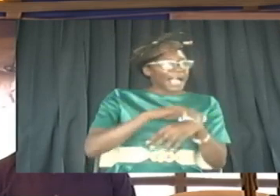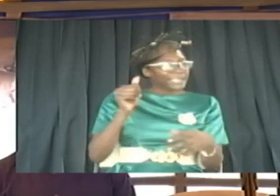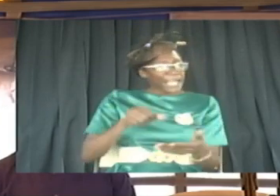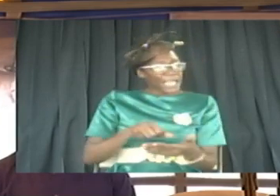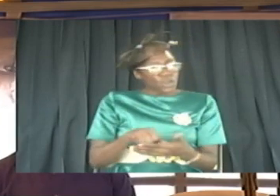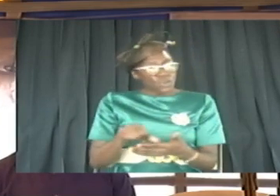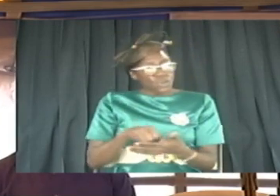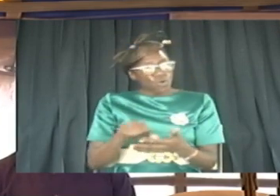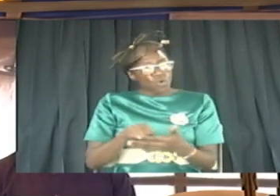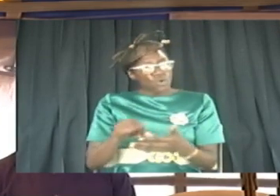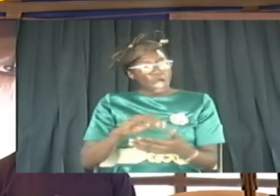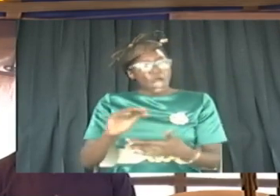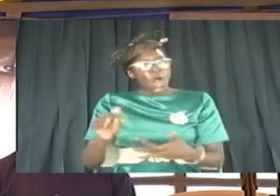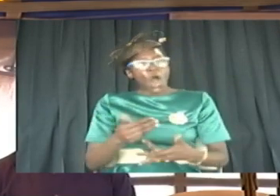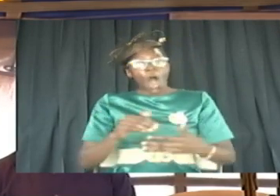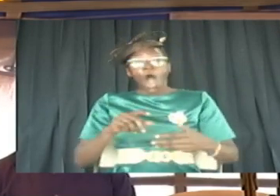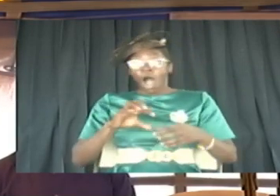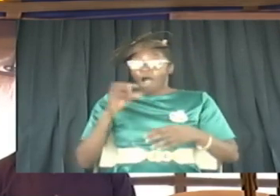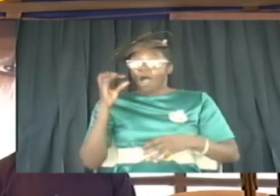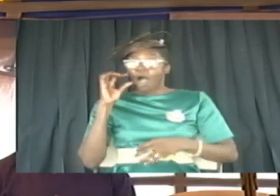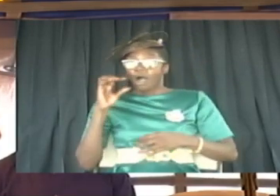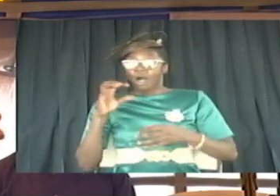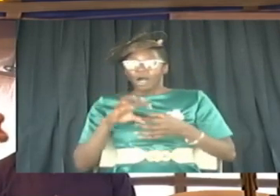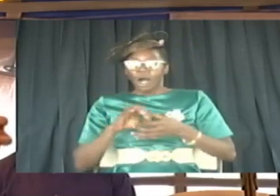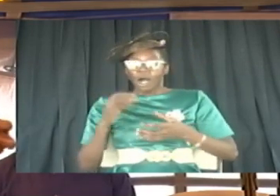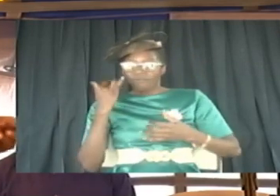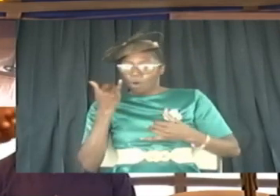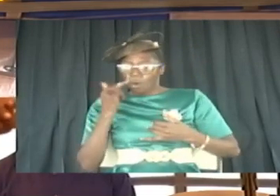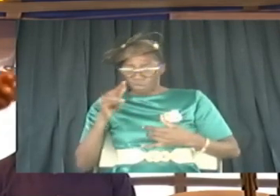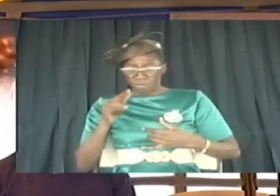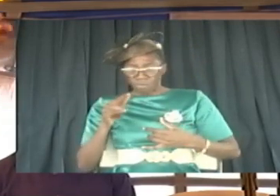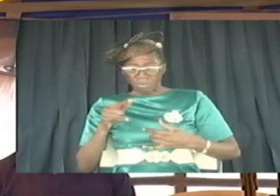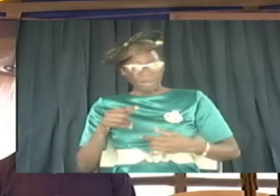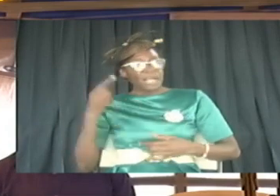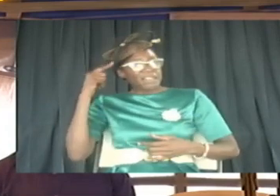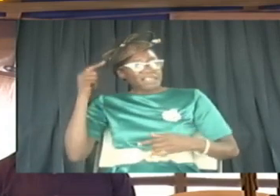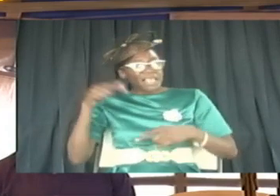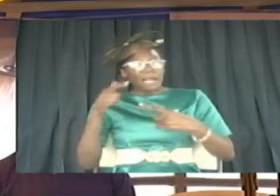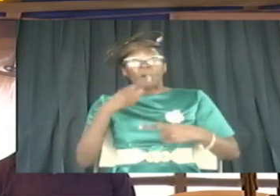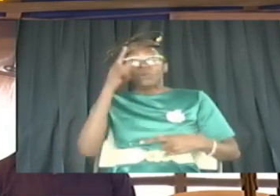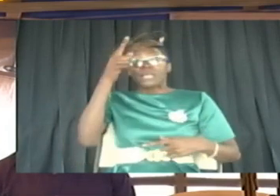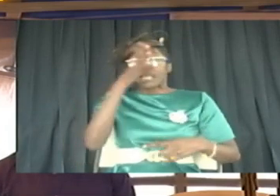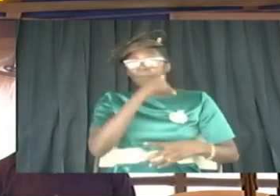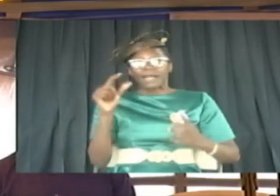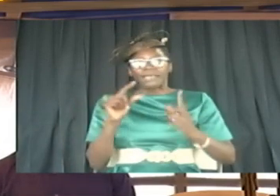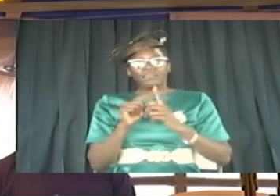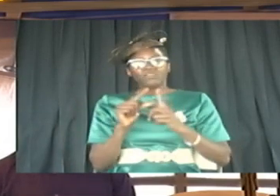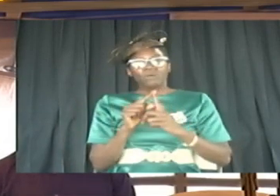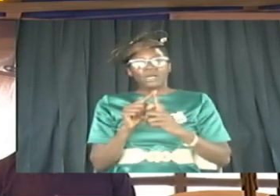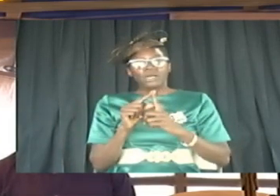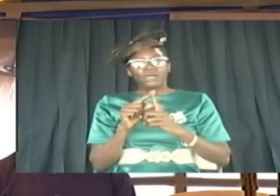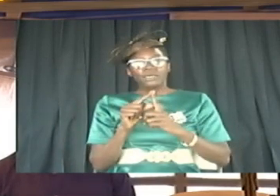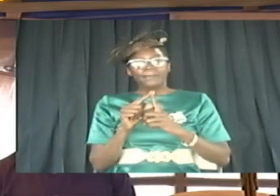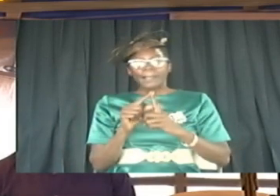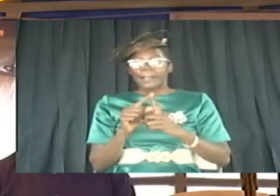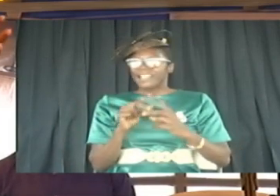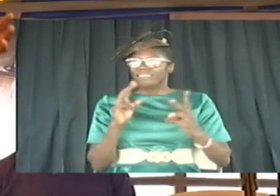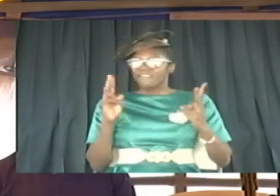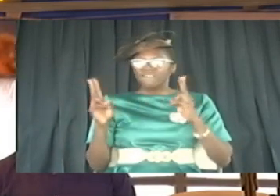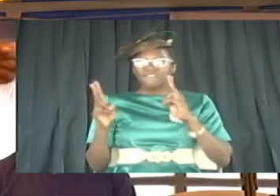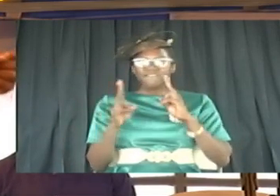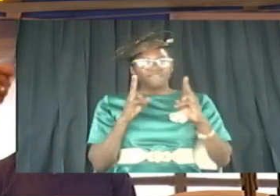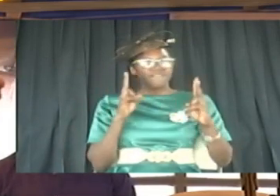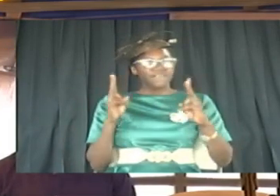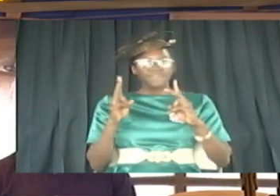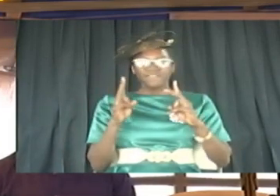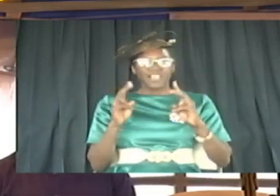we esteem him and his words. He's very particular